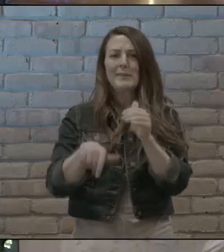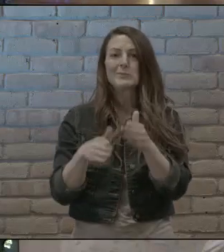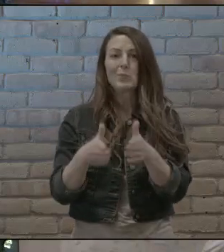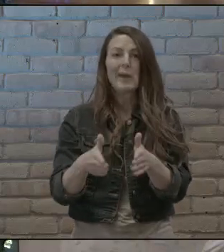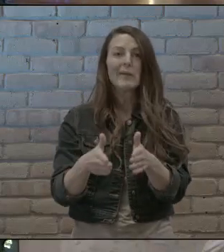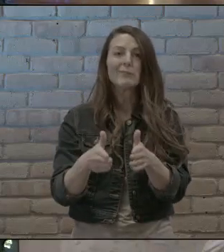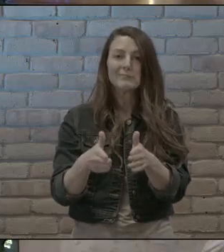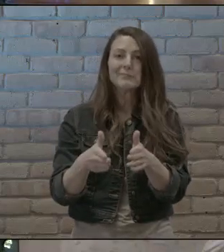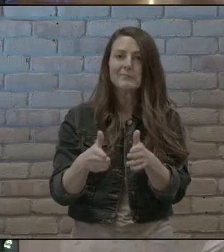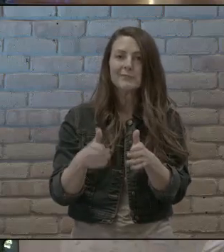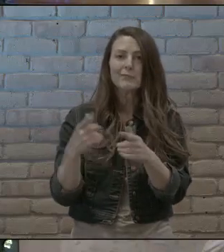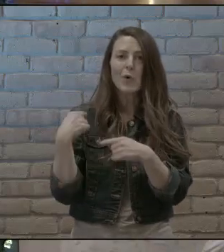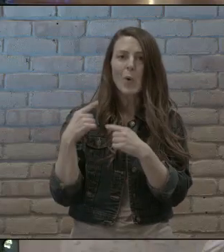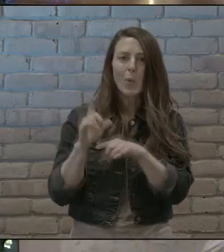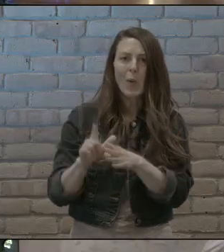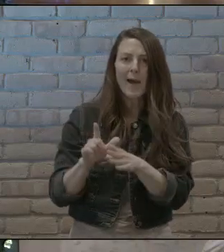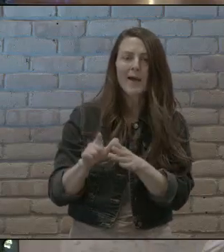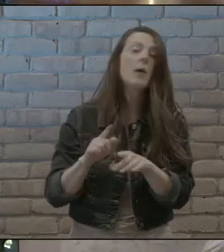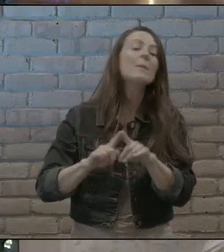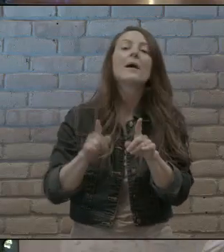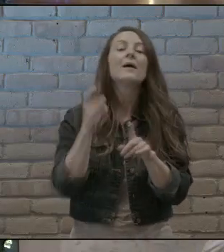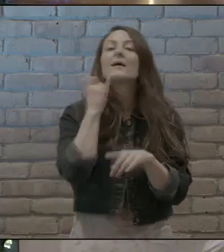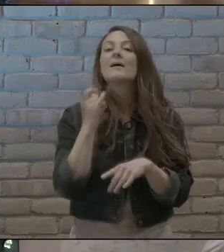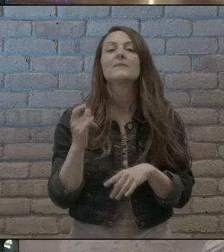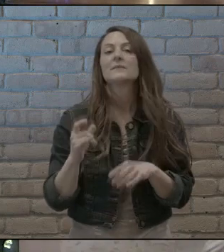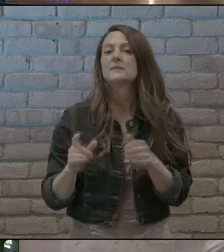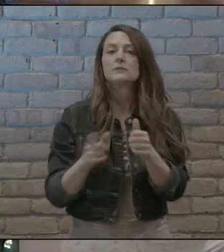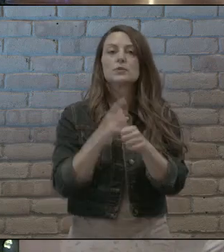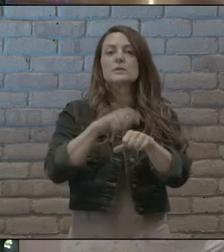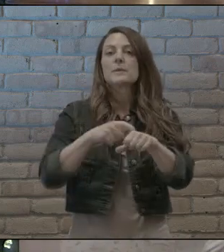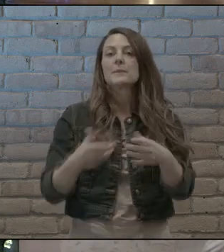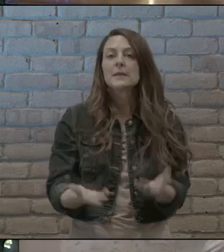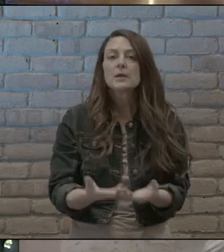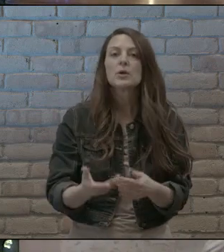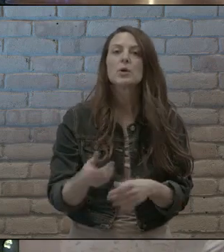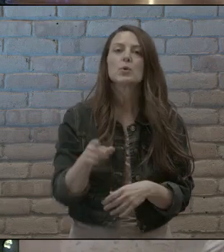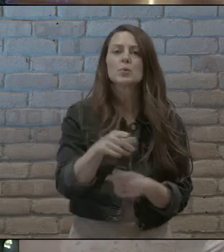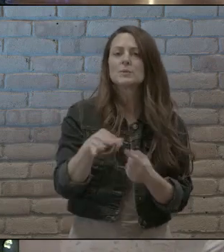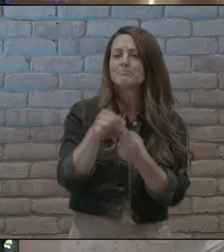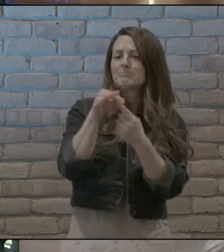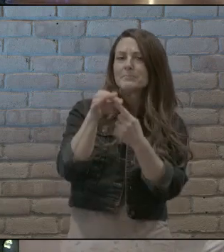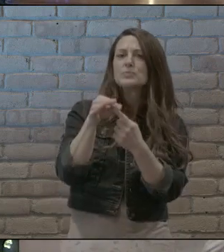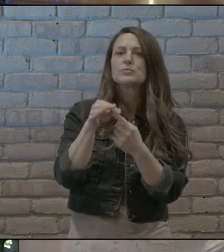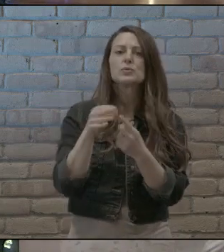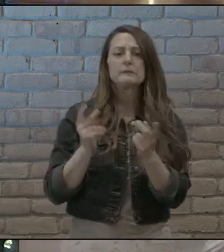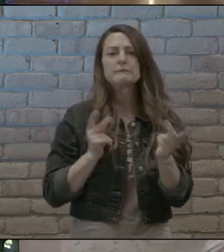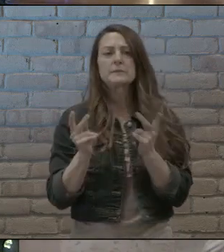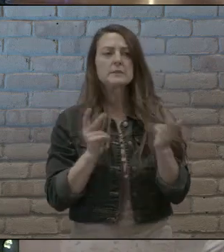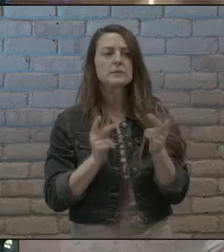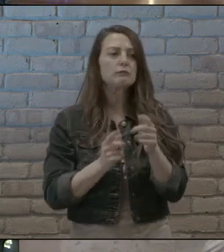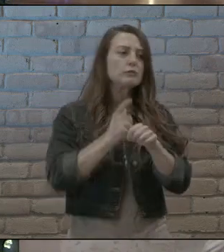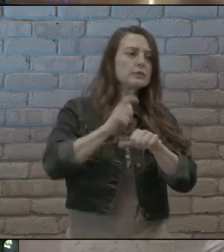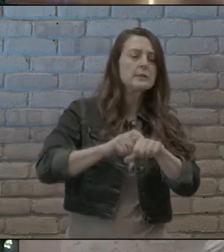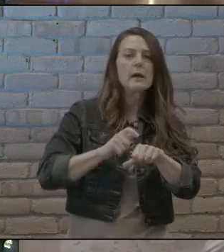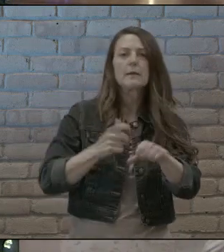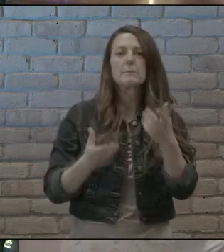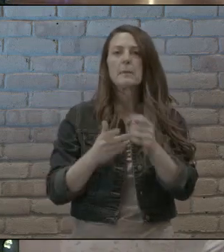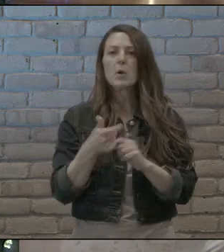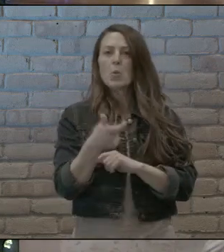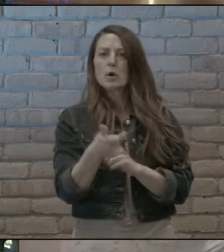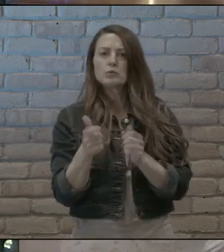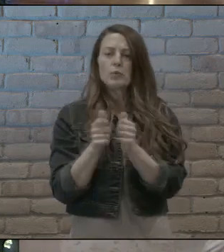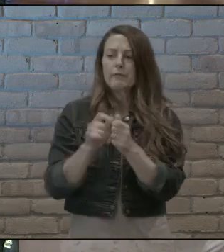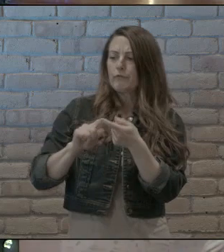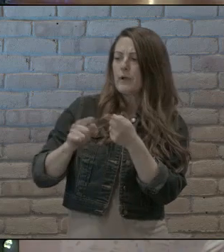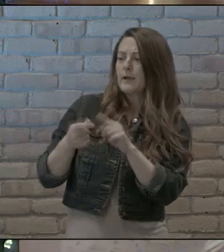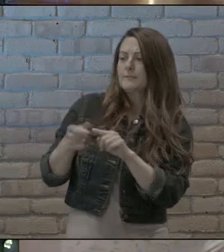while now. But if that's not you, if it's your first time that you're here with us, if you're a guest that's just visiting for the first time or maybe watching with somebody